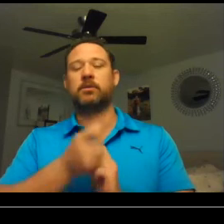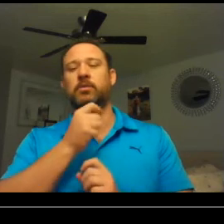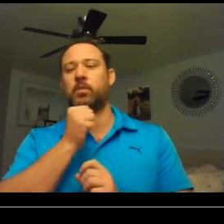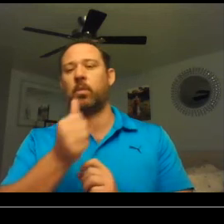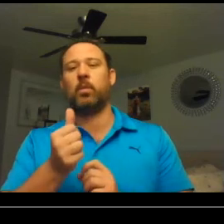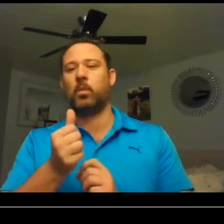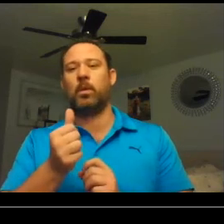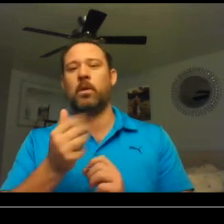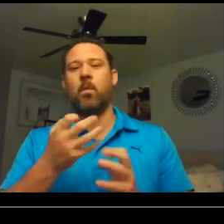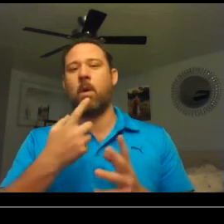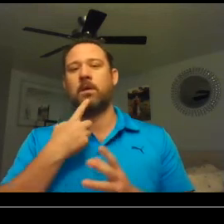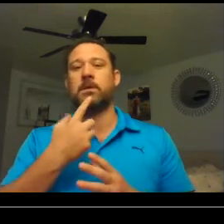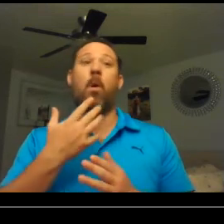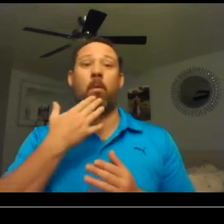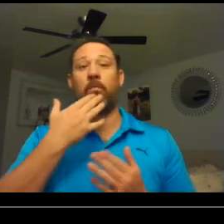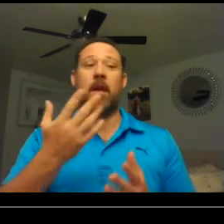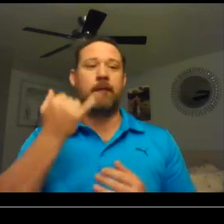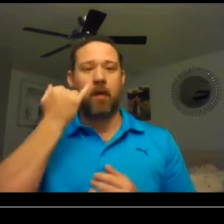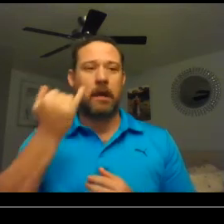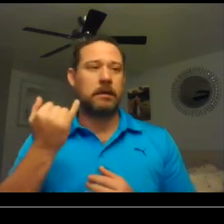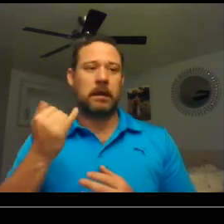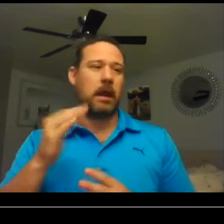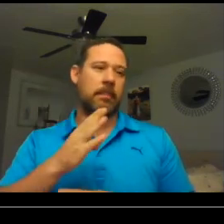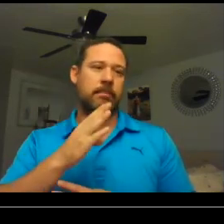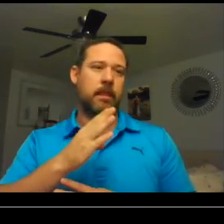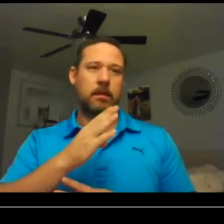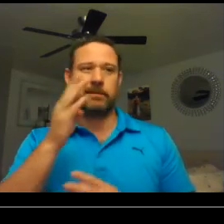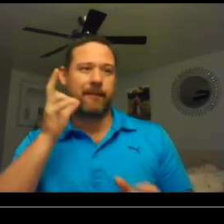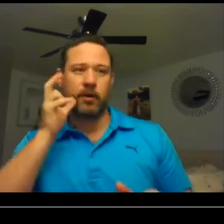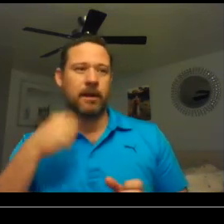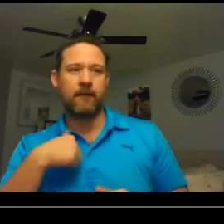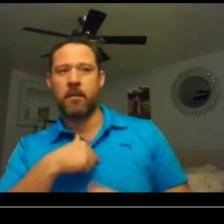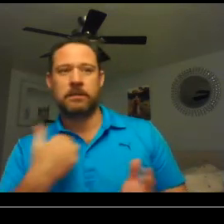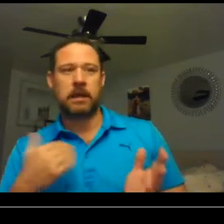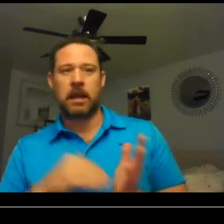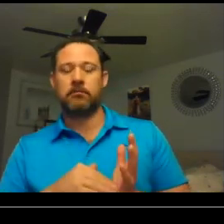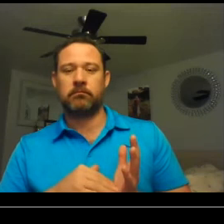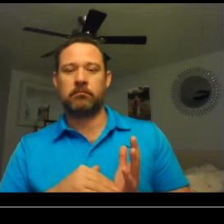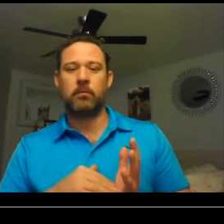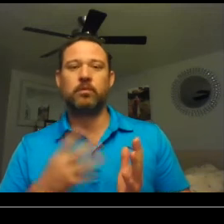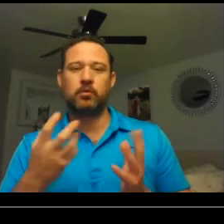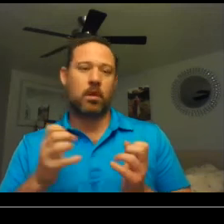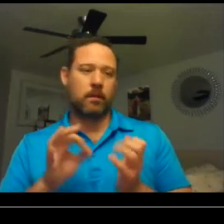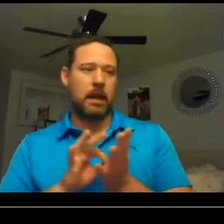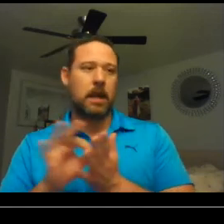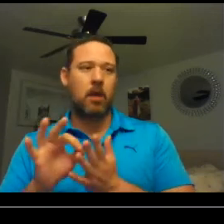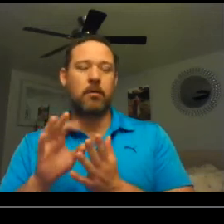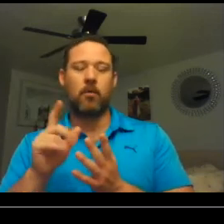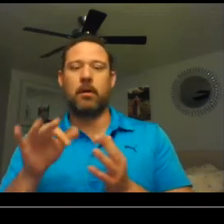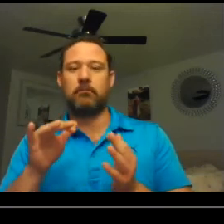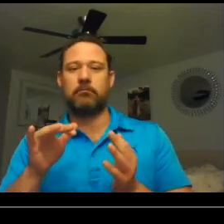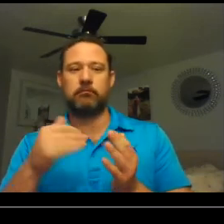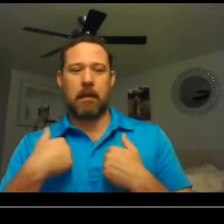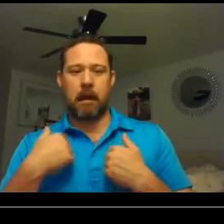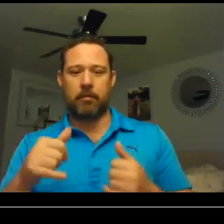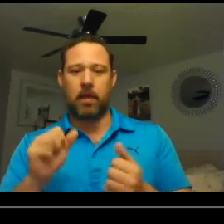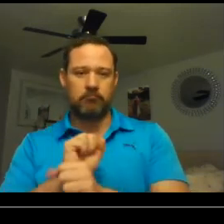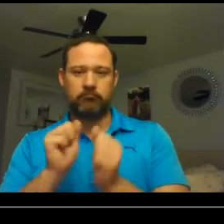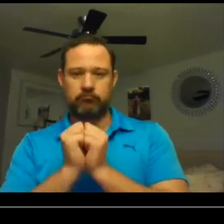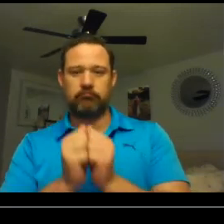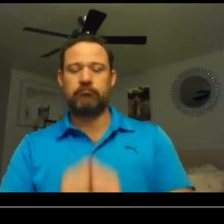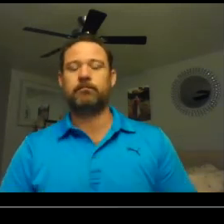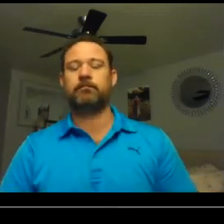just say, thank you for your idea and then you never hear from us again on that. We definitely want to be accountable and have that dialogue.